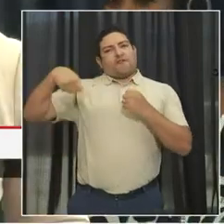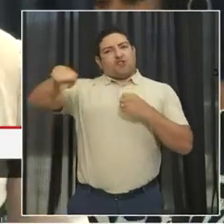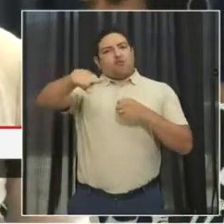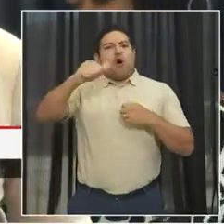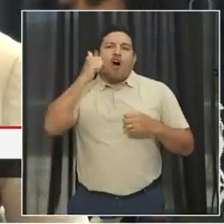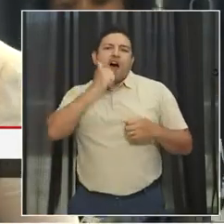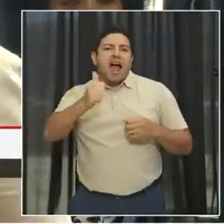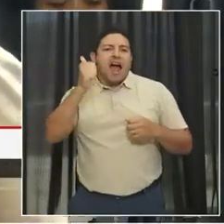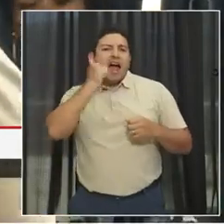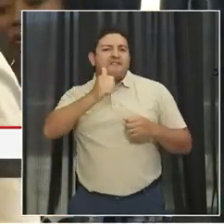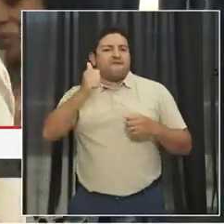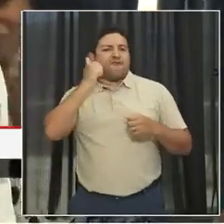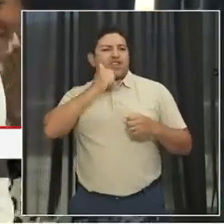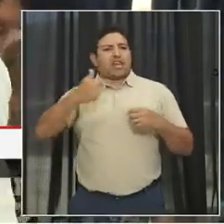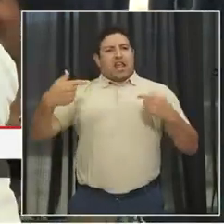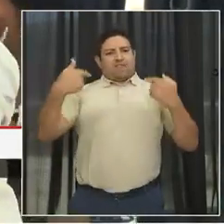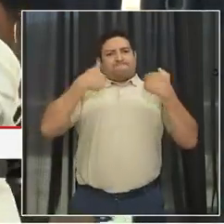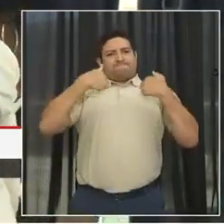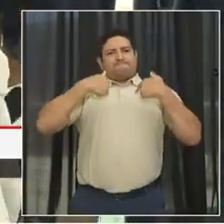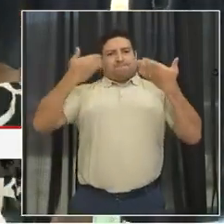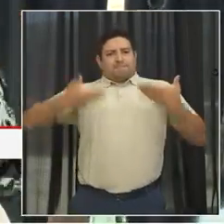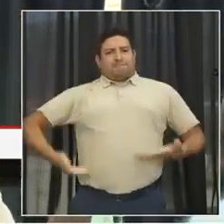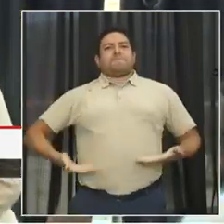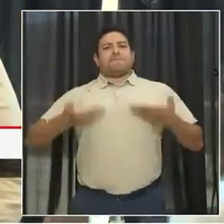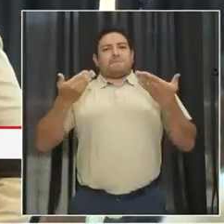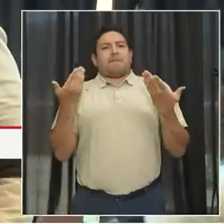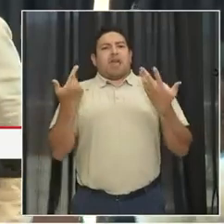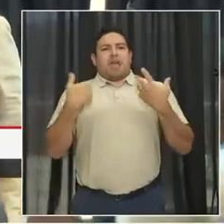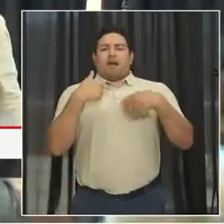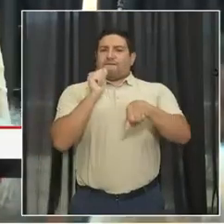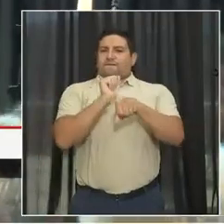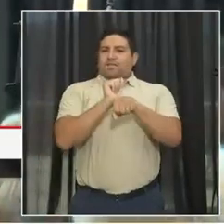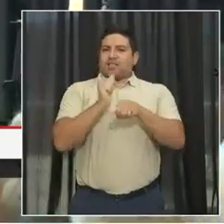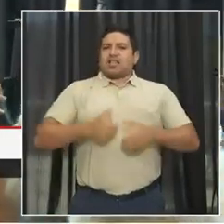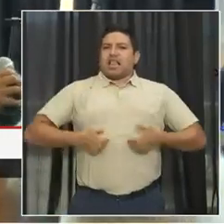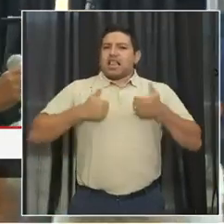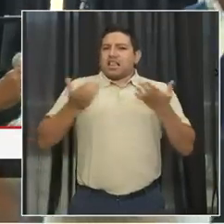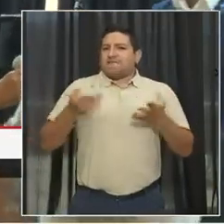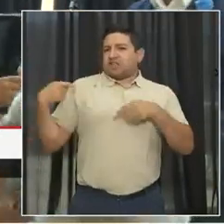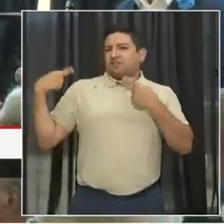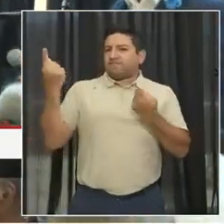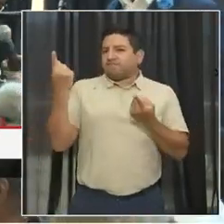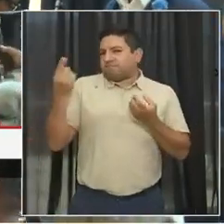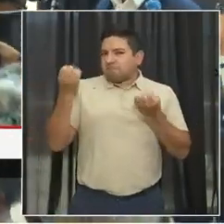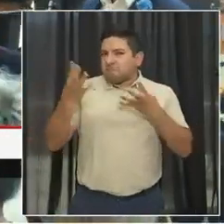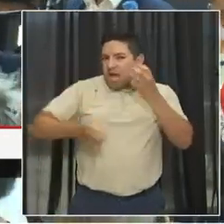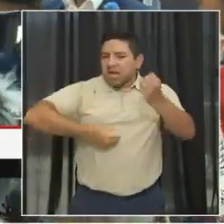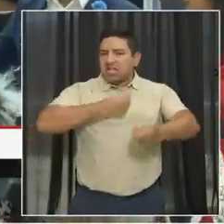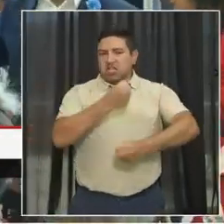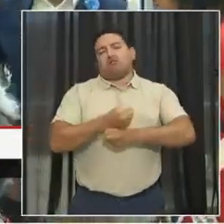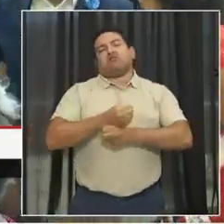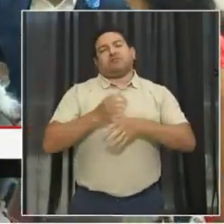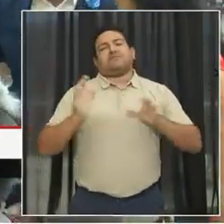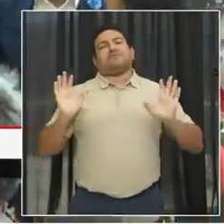you, everybody. Thank you. Get a picture, man, if you don't mind.